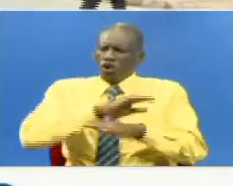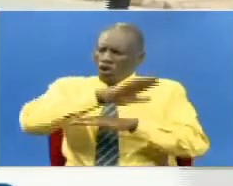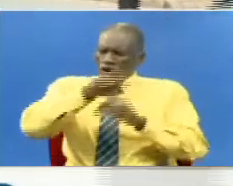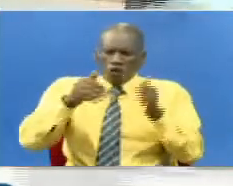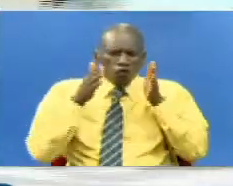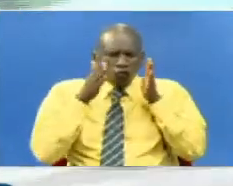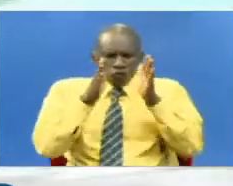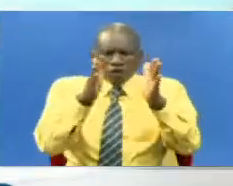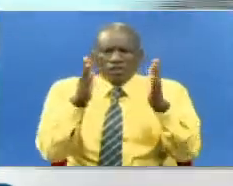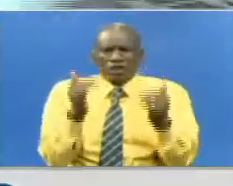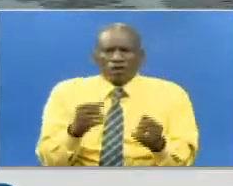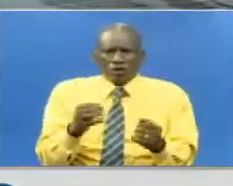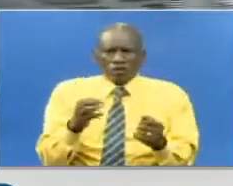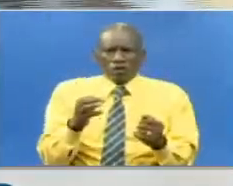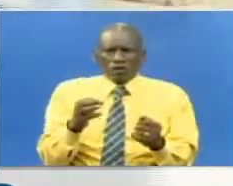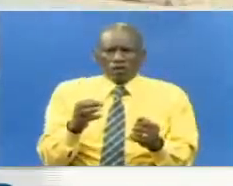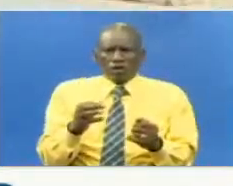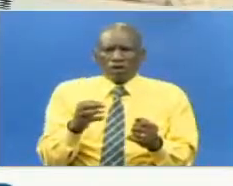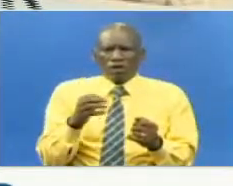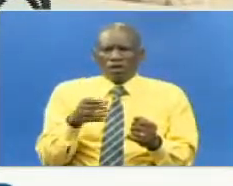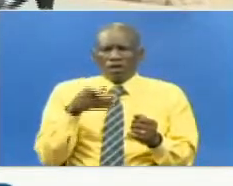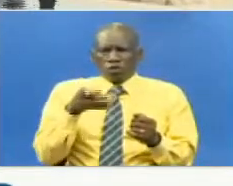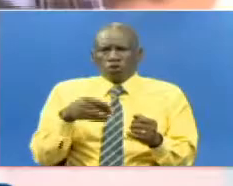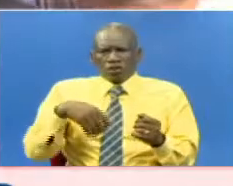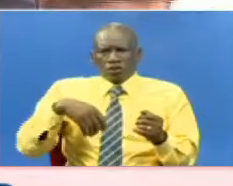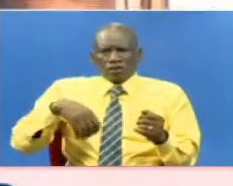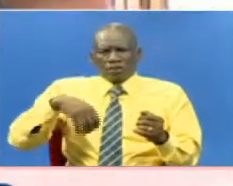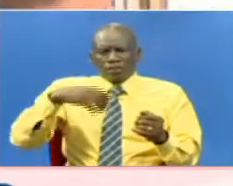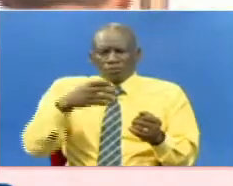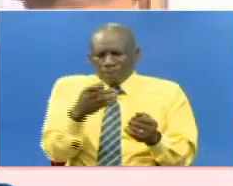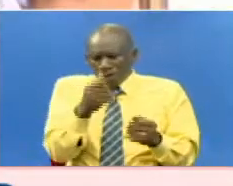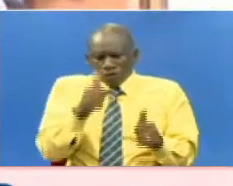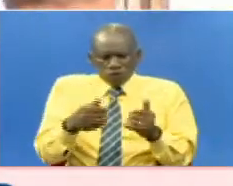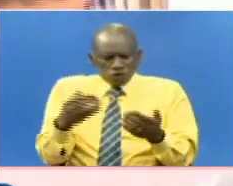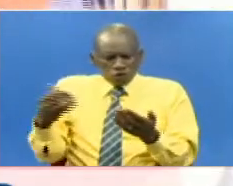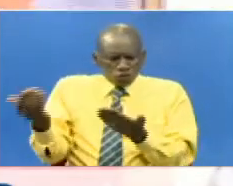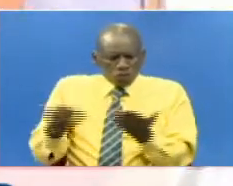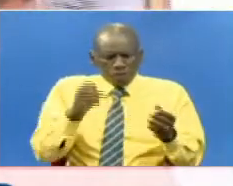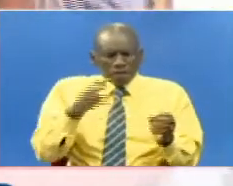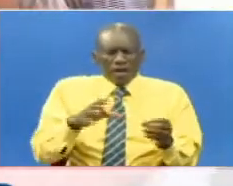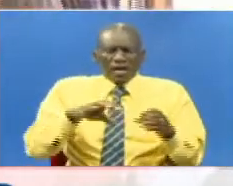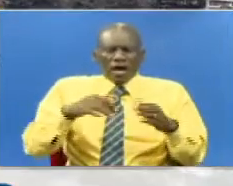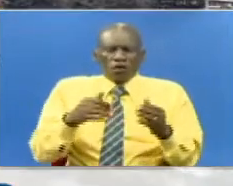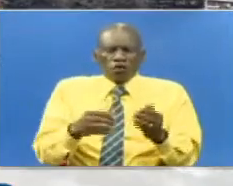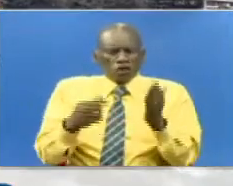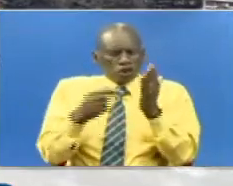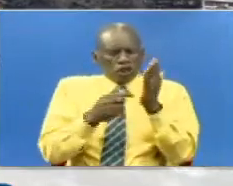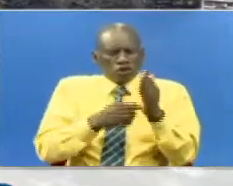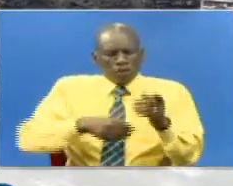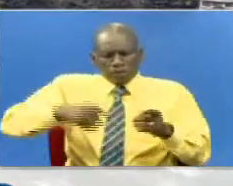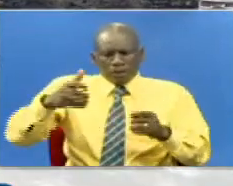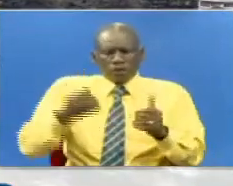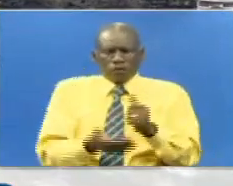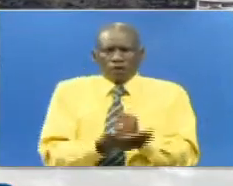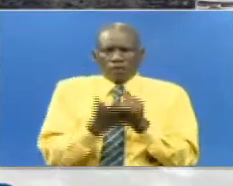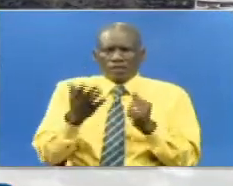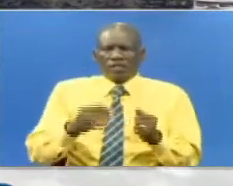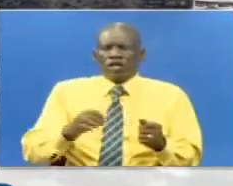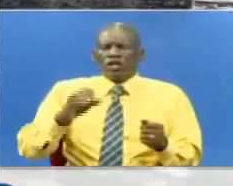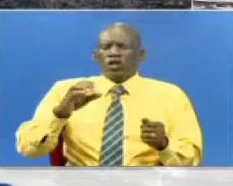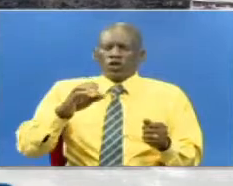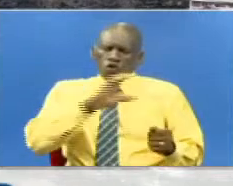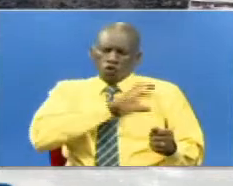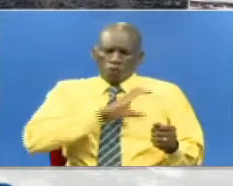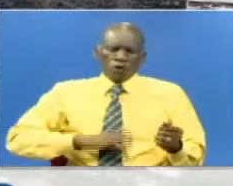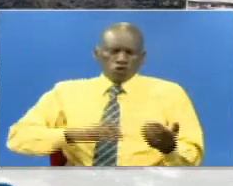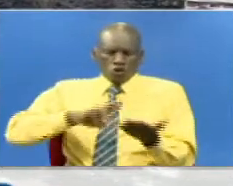on pockets of unrealized revenue and how the cashless payment helps address this. The Commission of Revenue Allocation and World